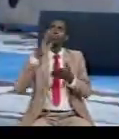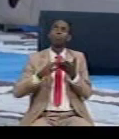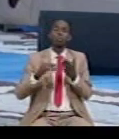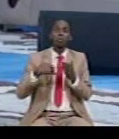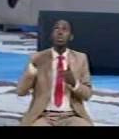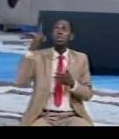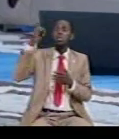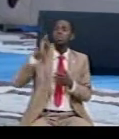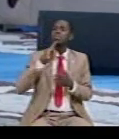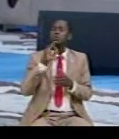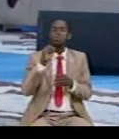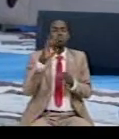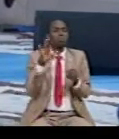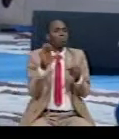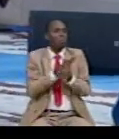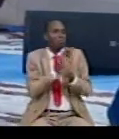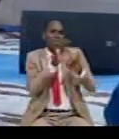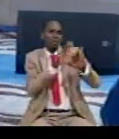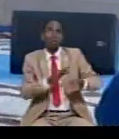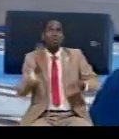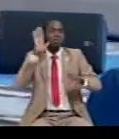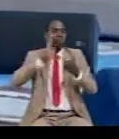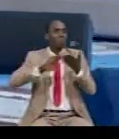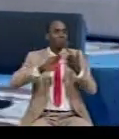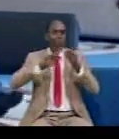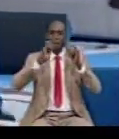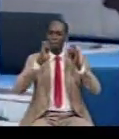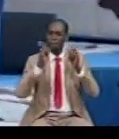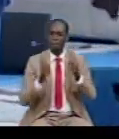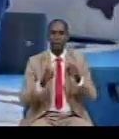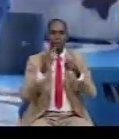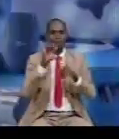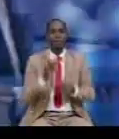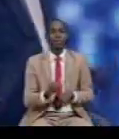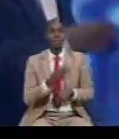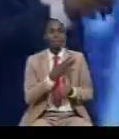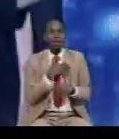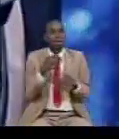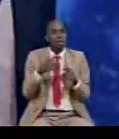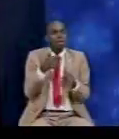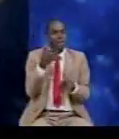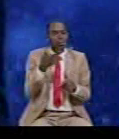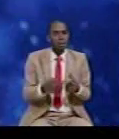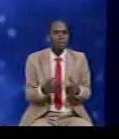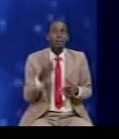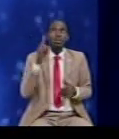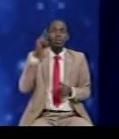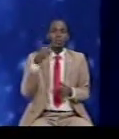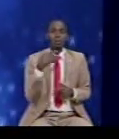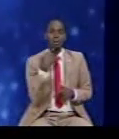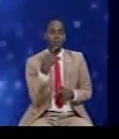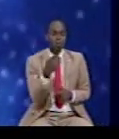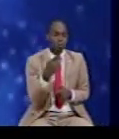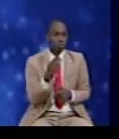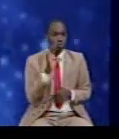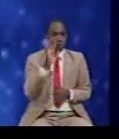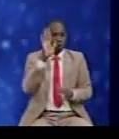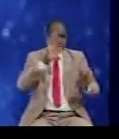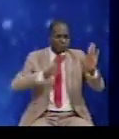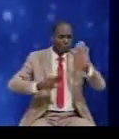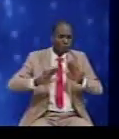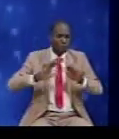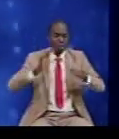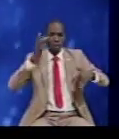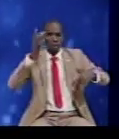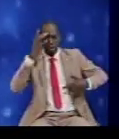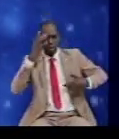merciful. He forgives immediately. And then it says, look at that trouble of sickness and that